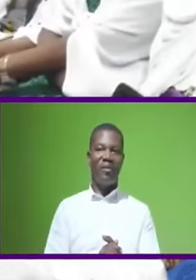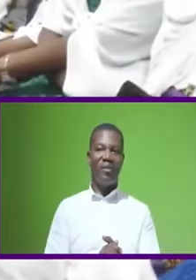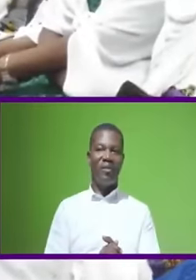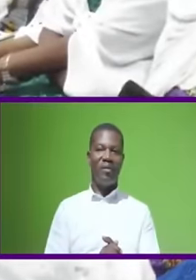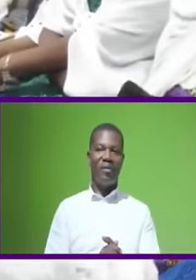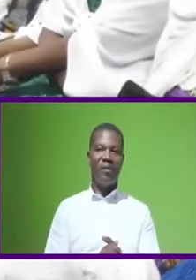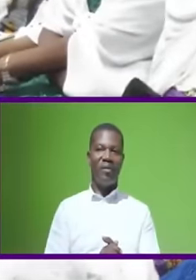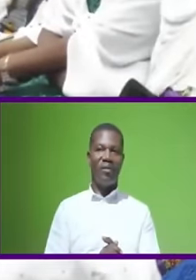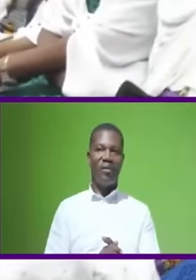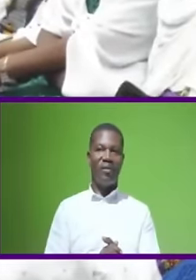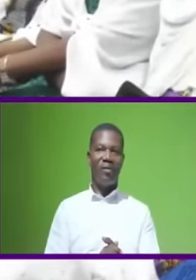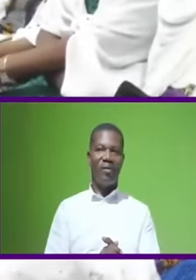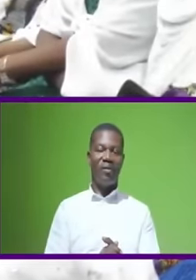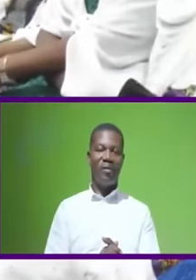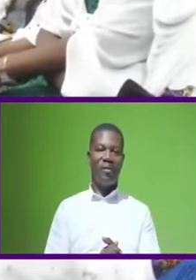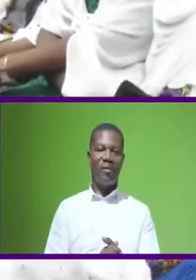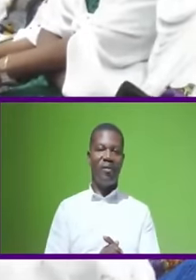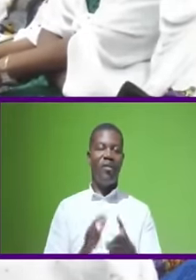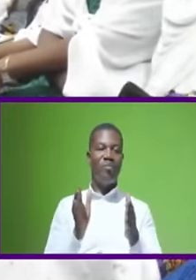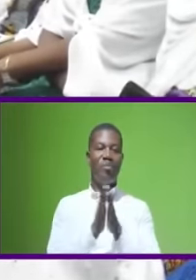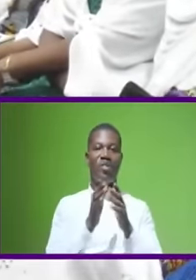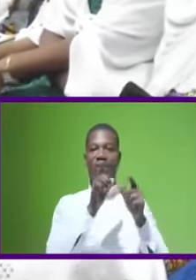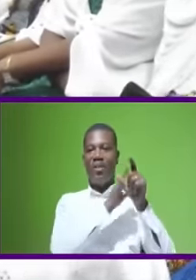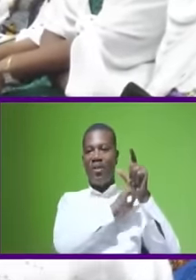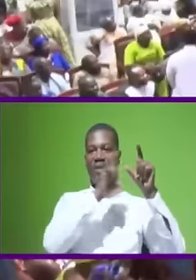Adam cash. Praise the Lord.